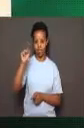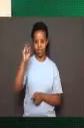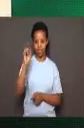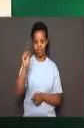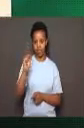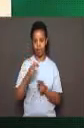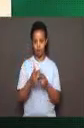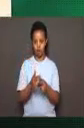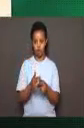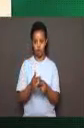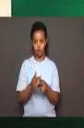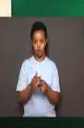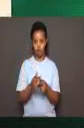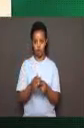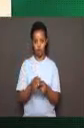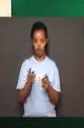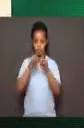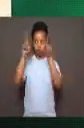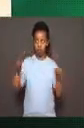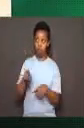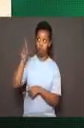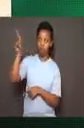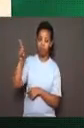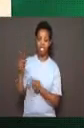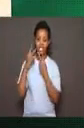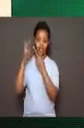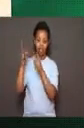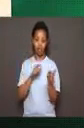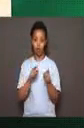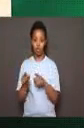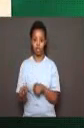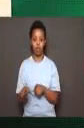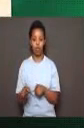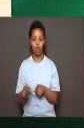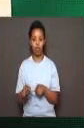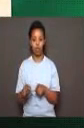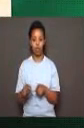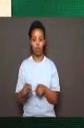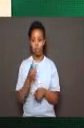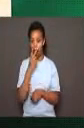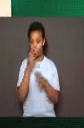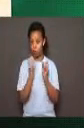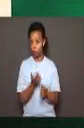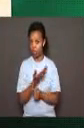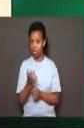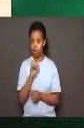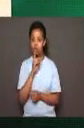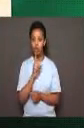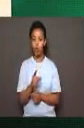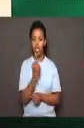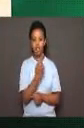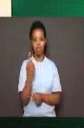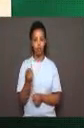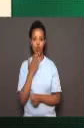If you take a look at the diagram on the screen, you can see each type